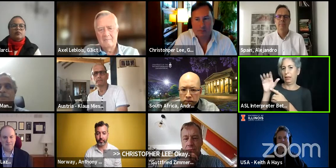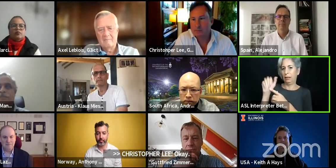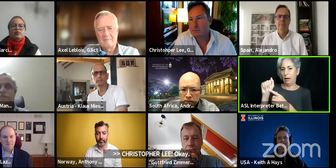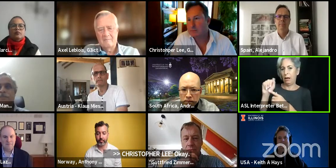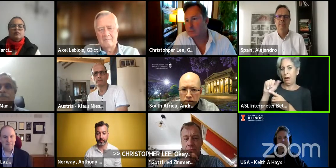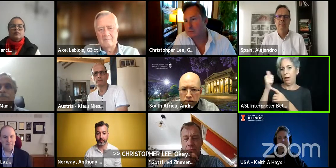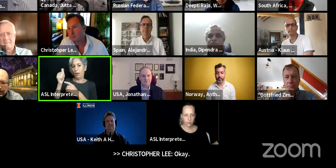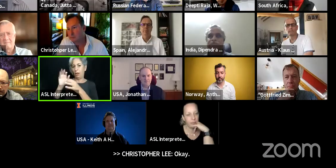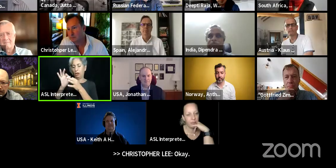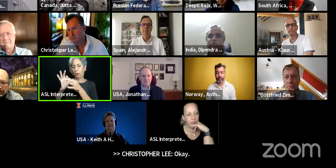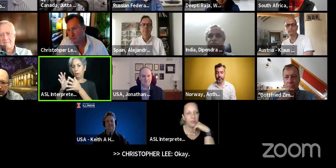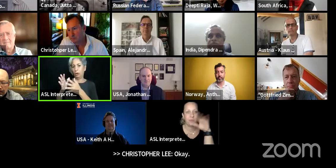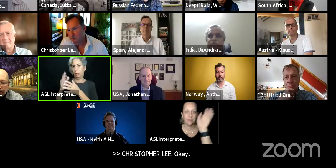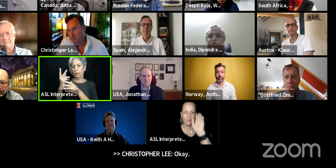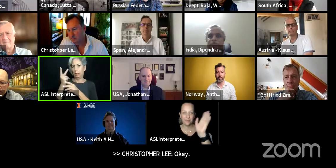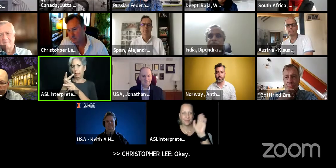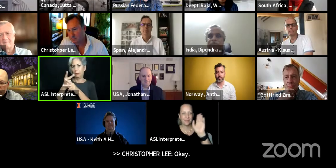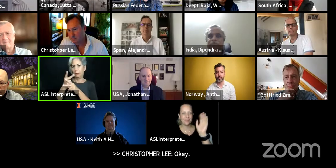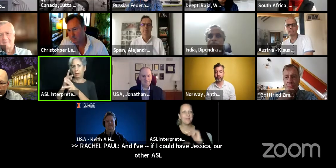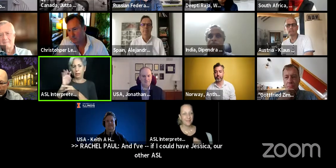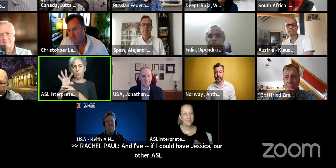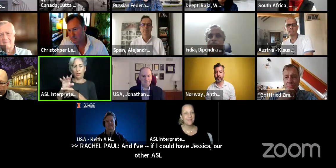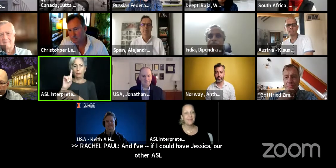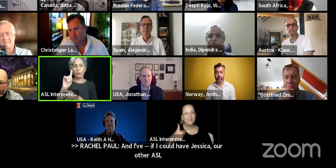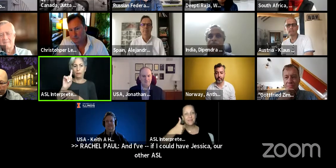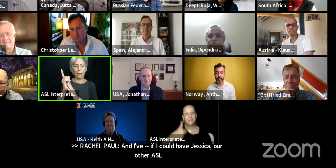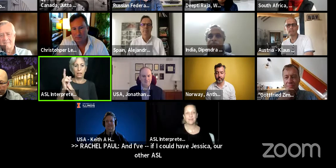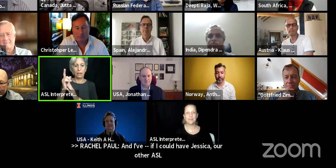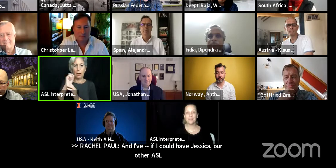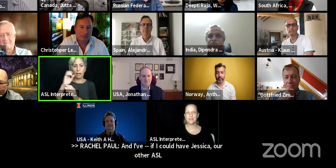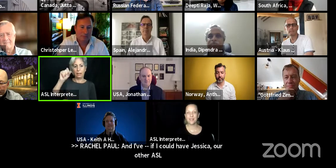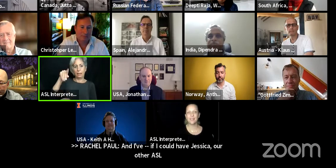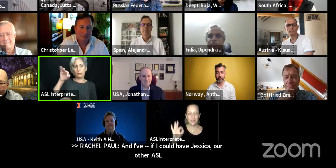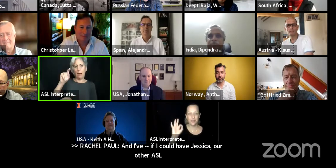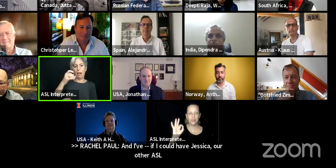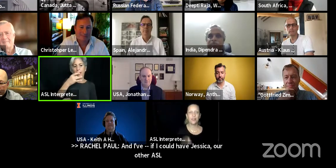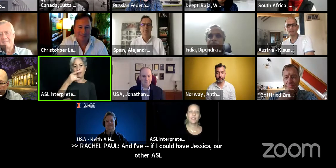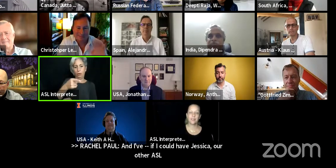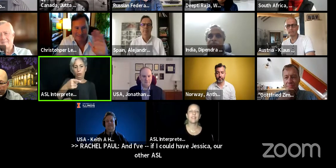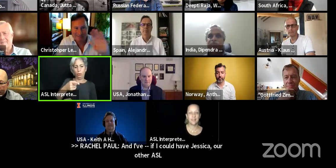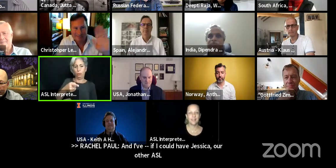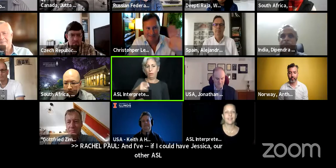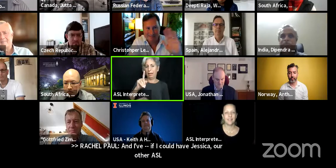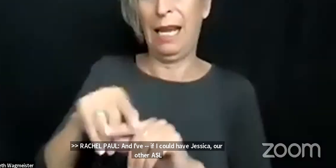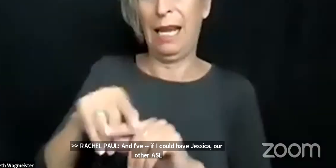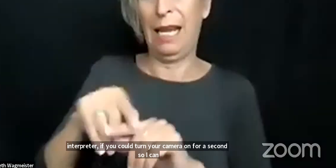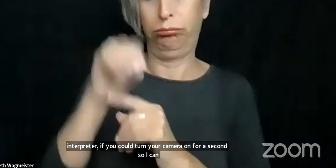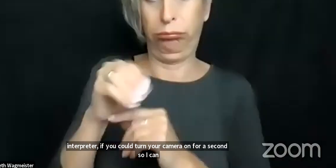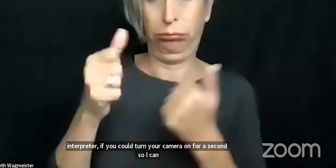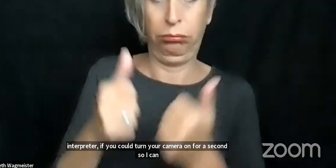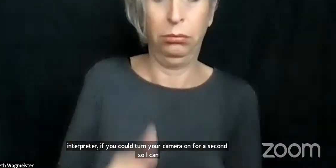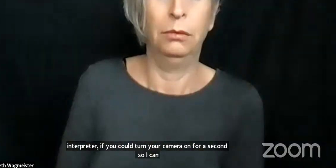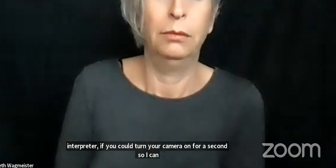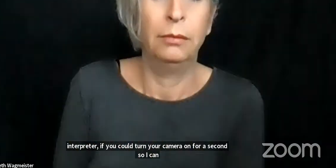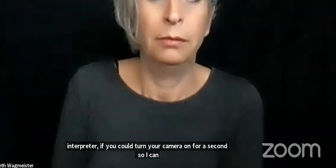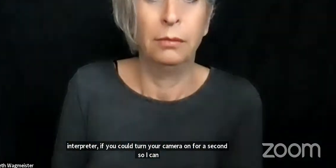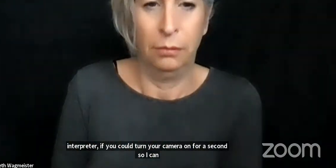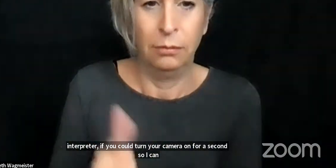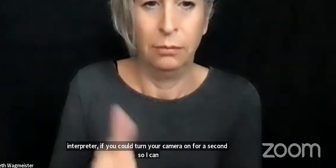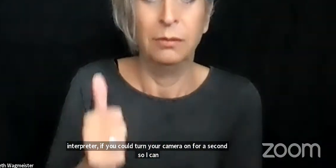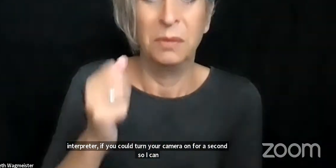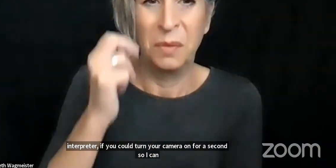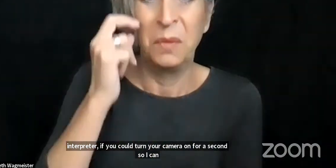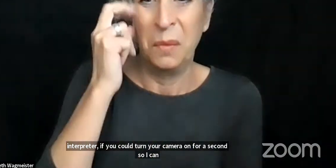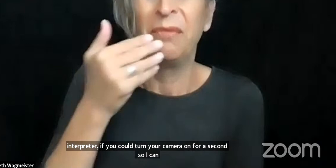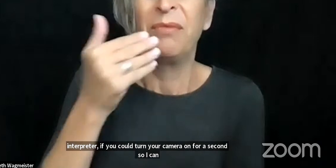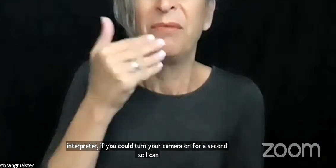other ASL interpreter, if you could turn your camera just for a second so I can spotlight you. Won't let me do it when your camera's off. Okay, hey,